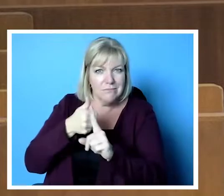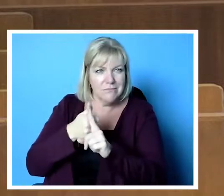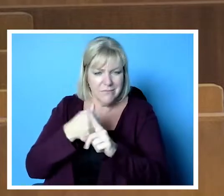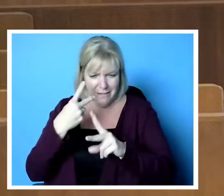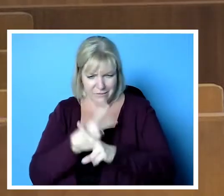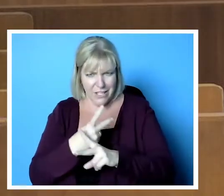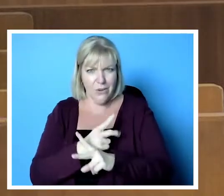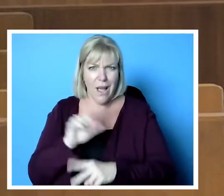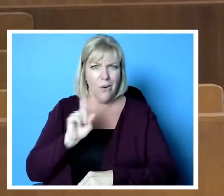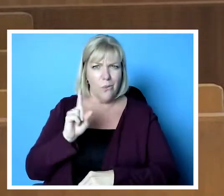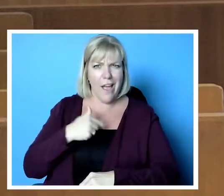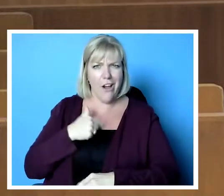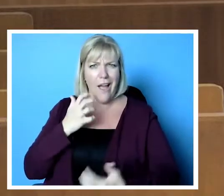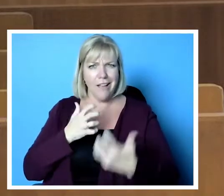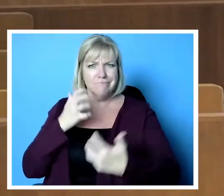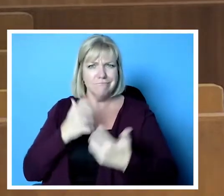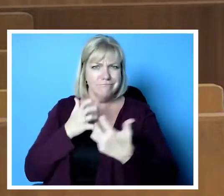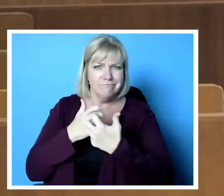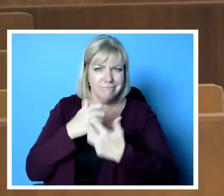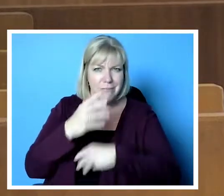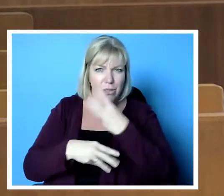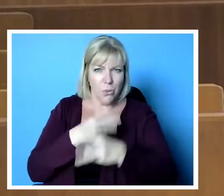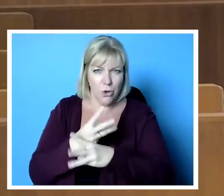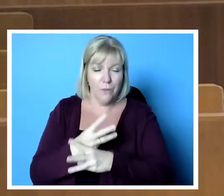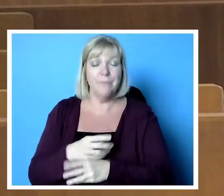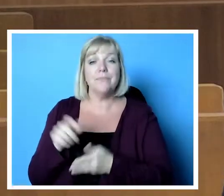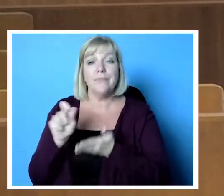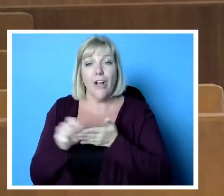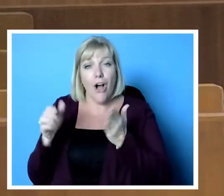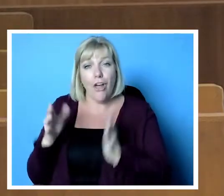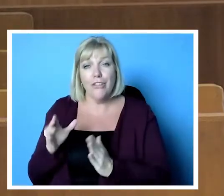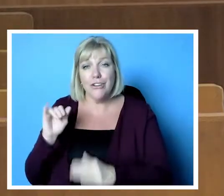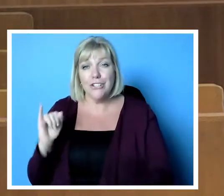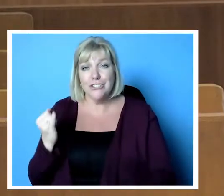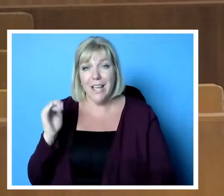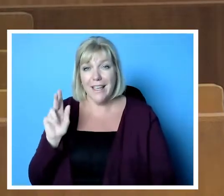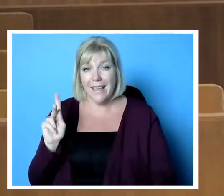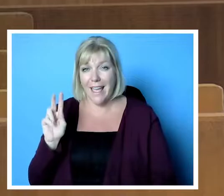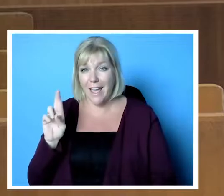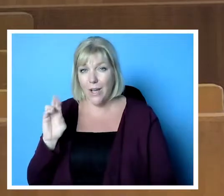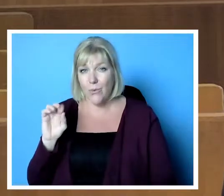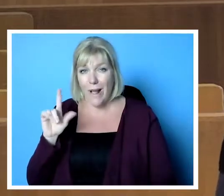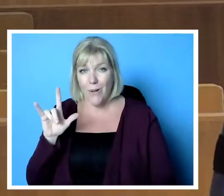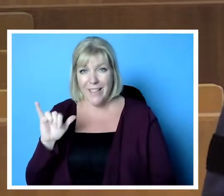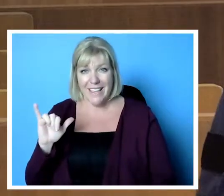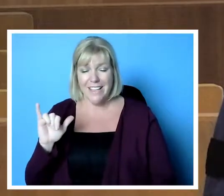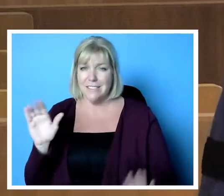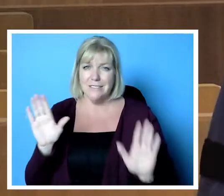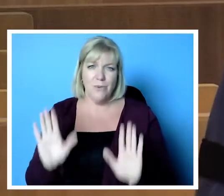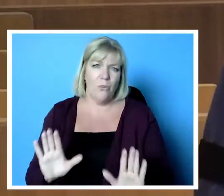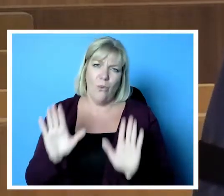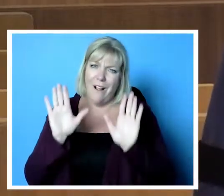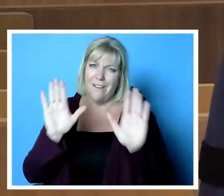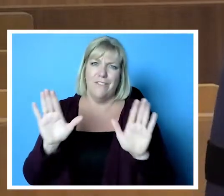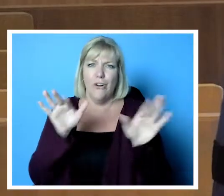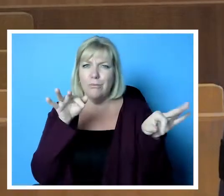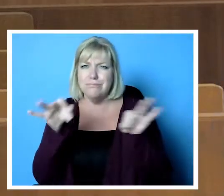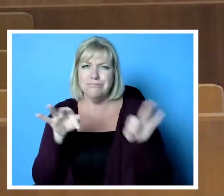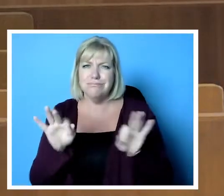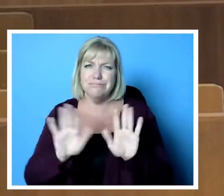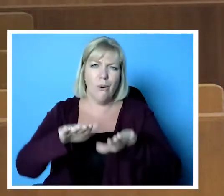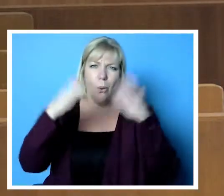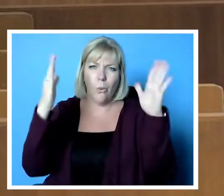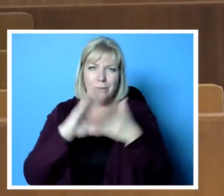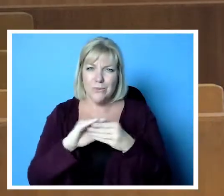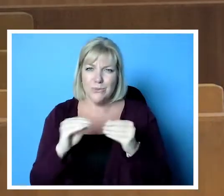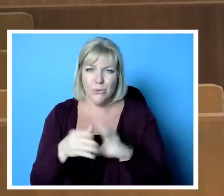world. The author J.K. Rowling does a brilliant job of setting this up for us in the very beginning. When